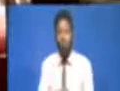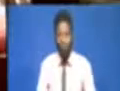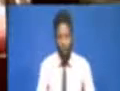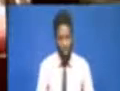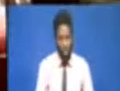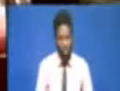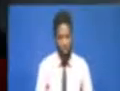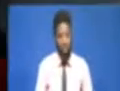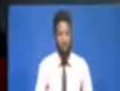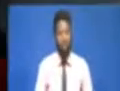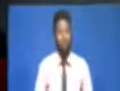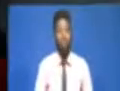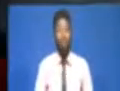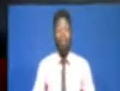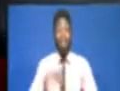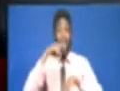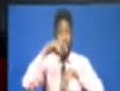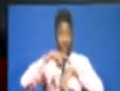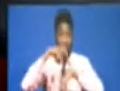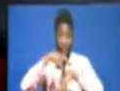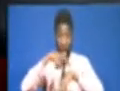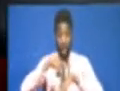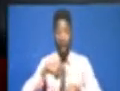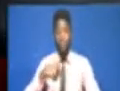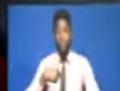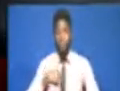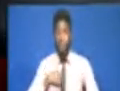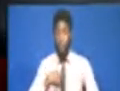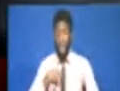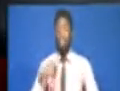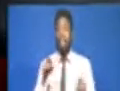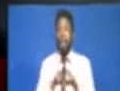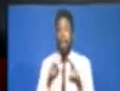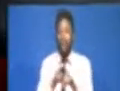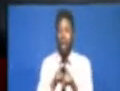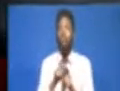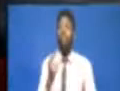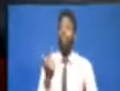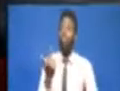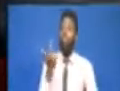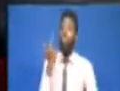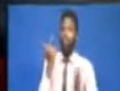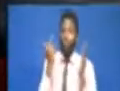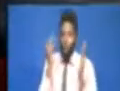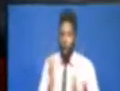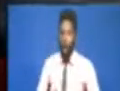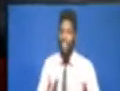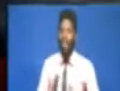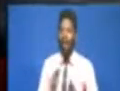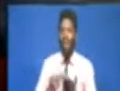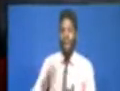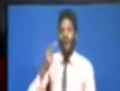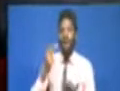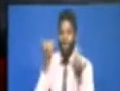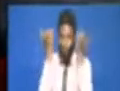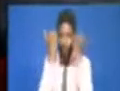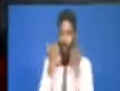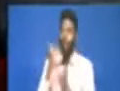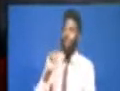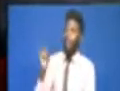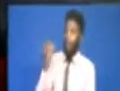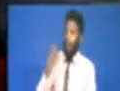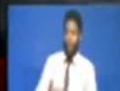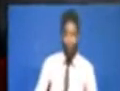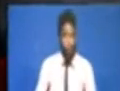At the moment, I am an advocate of the High Court of Kenya. I practice law.